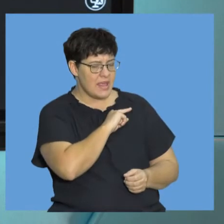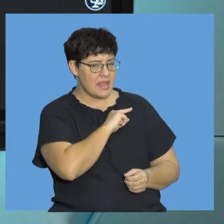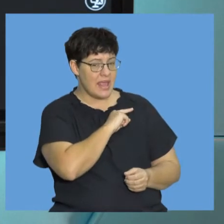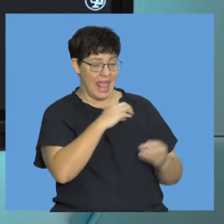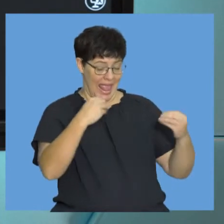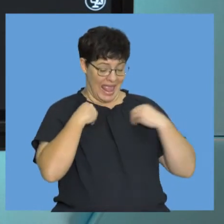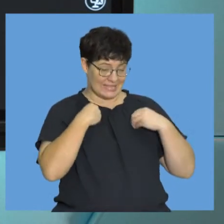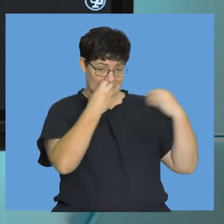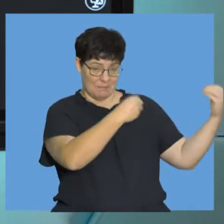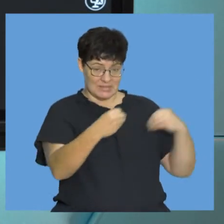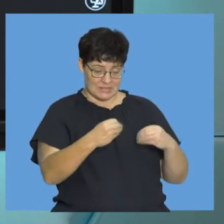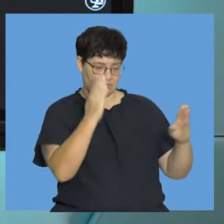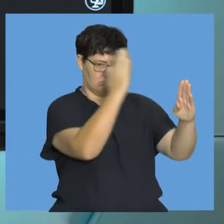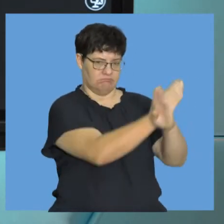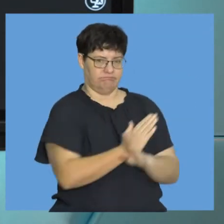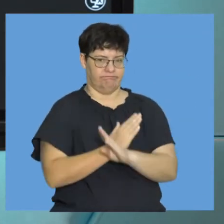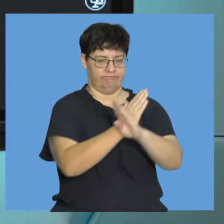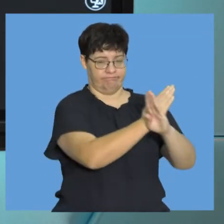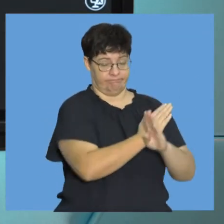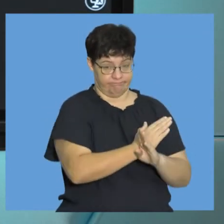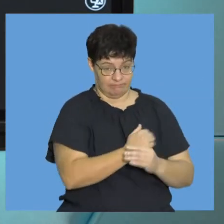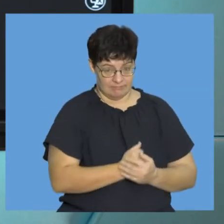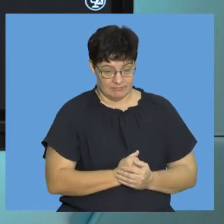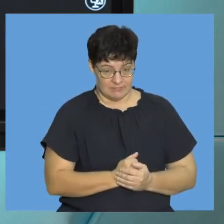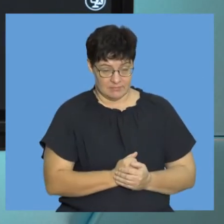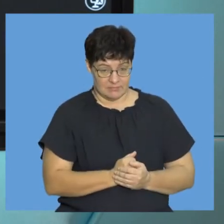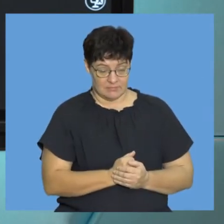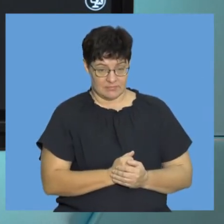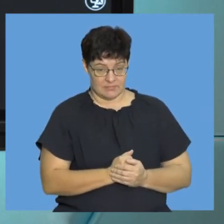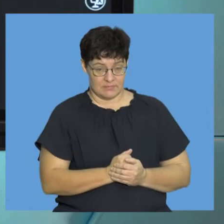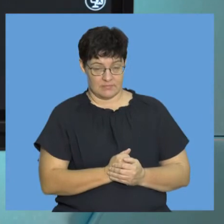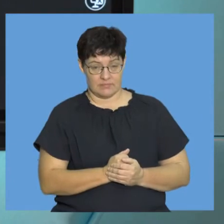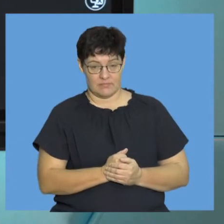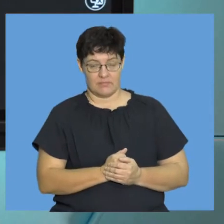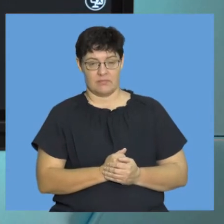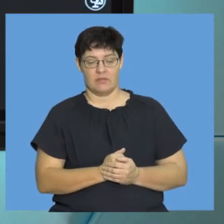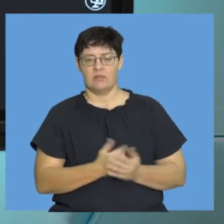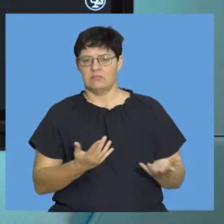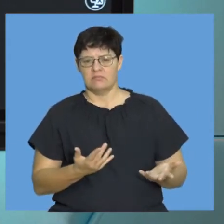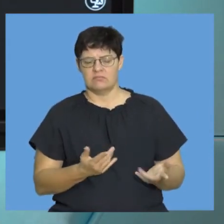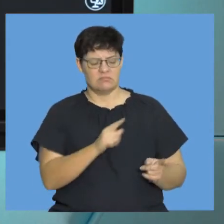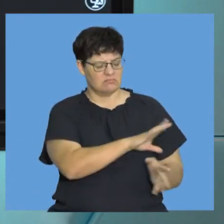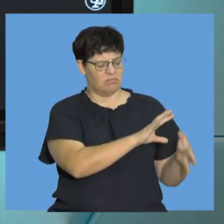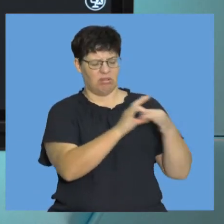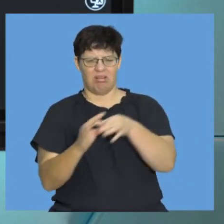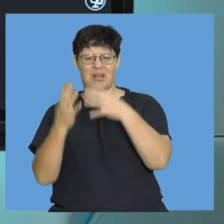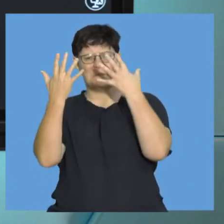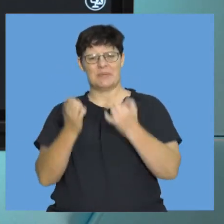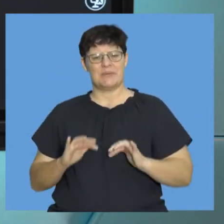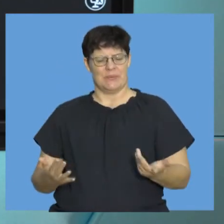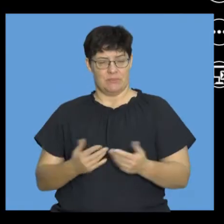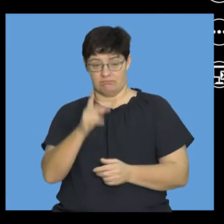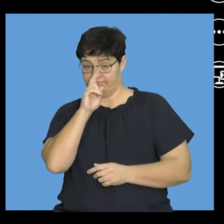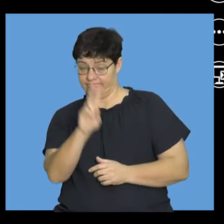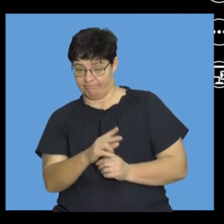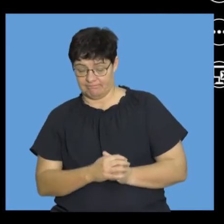to safeguard the assets of the business. Okay, now, how does it relate to budgets?